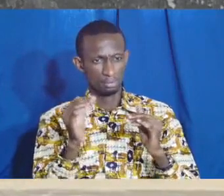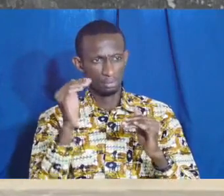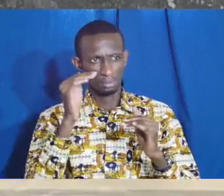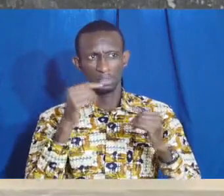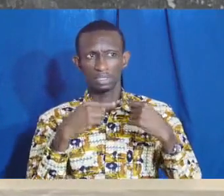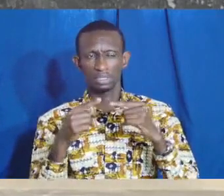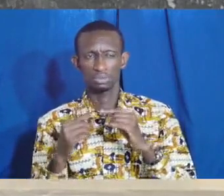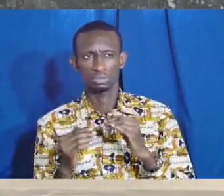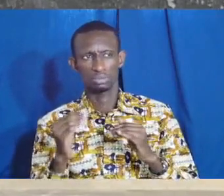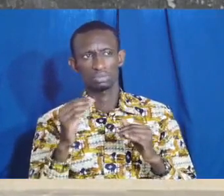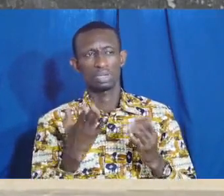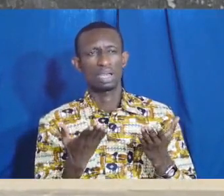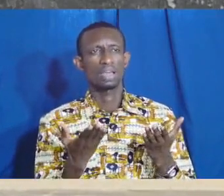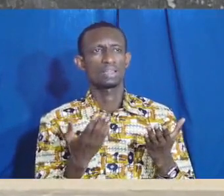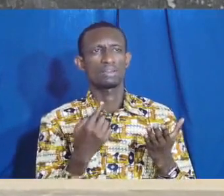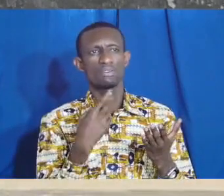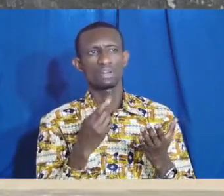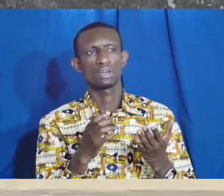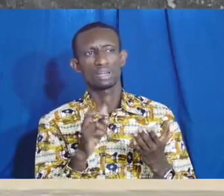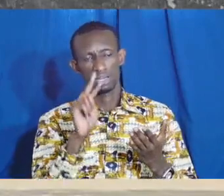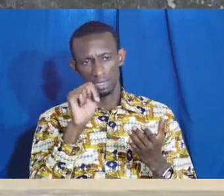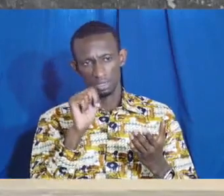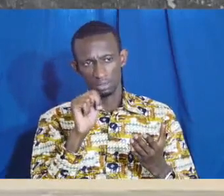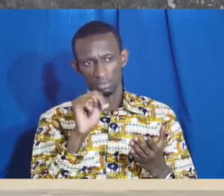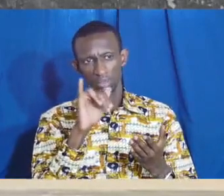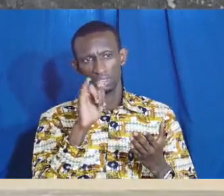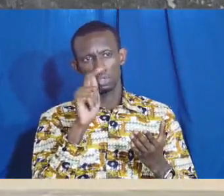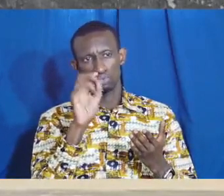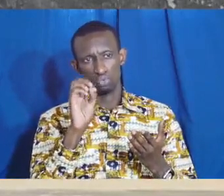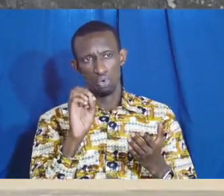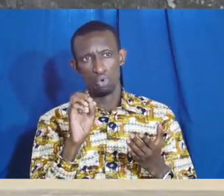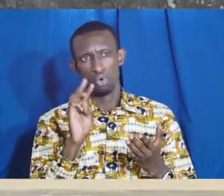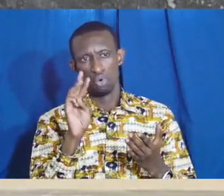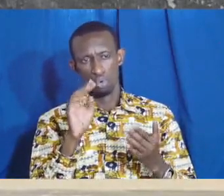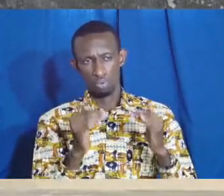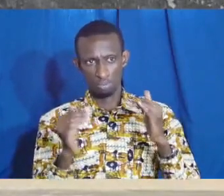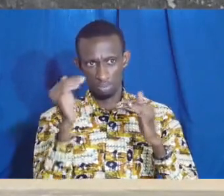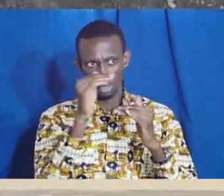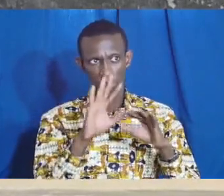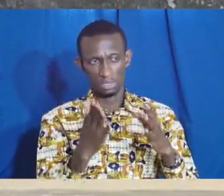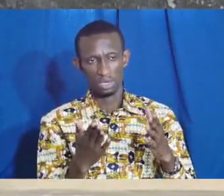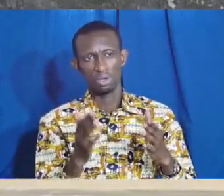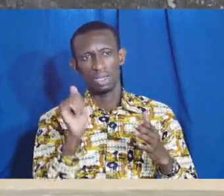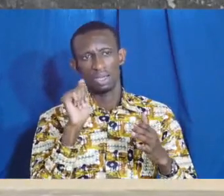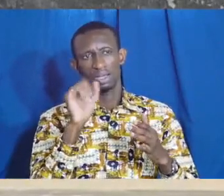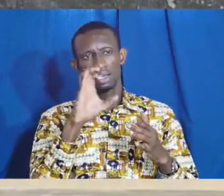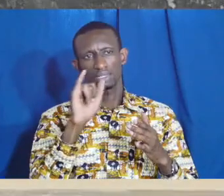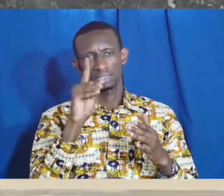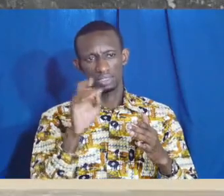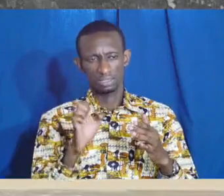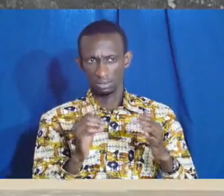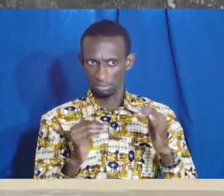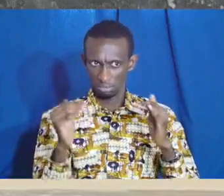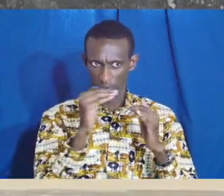a neutral medium, I mean acidic medium, and also talk about acidic medium. most of the protein